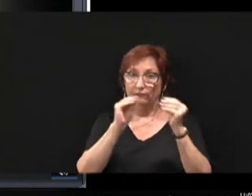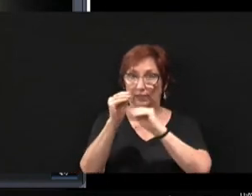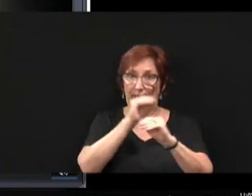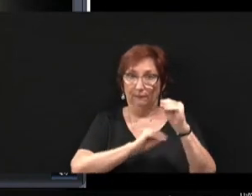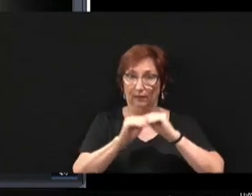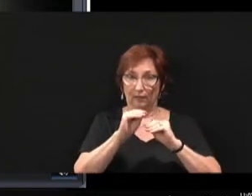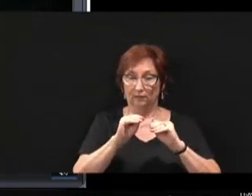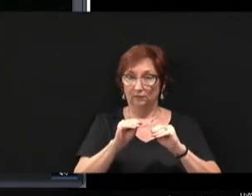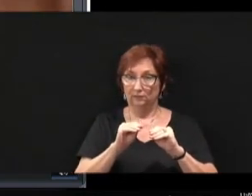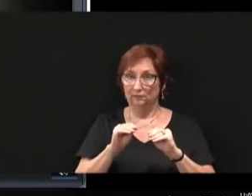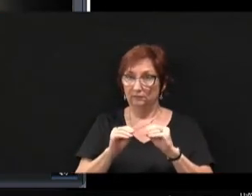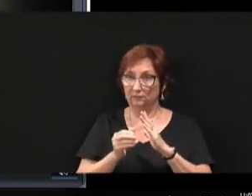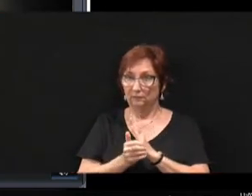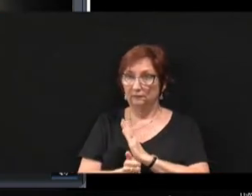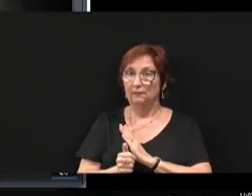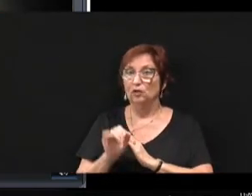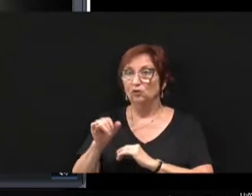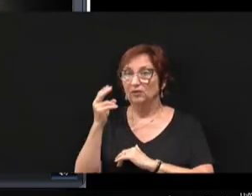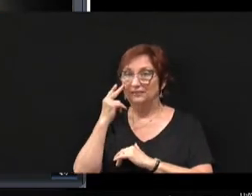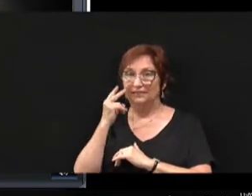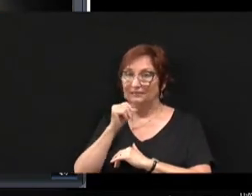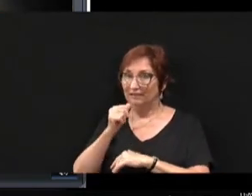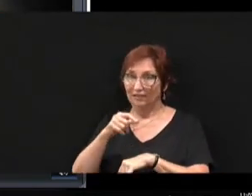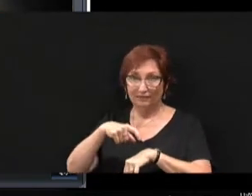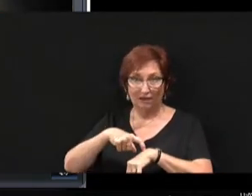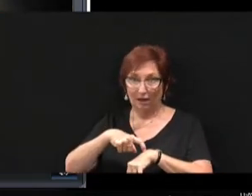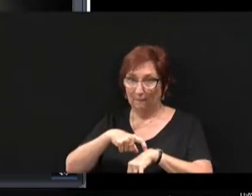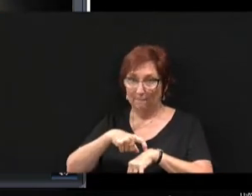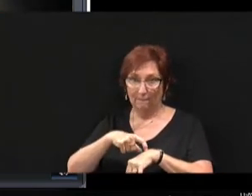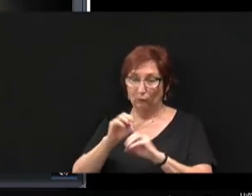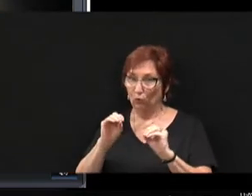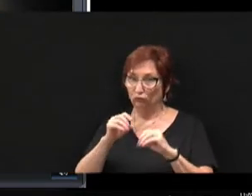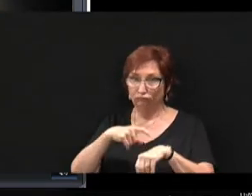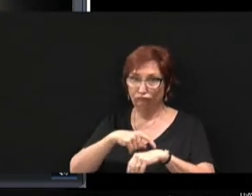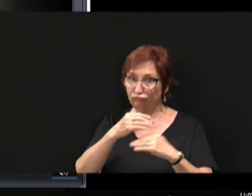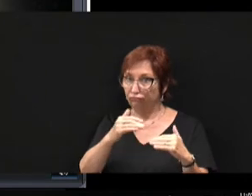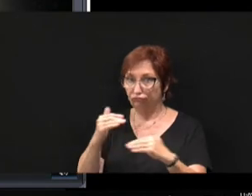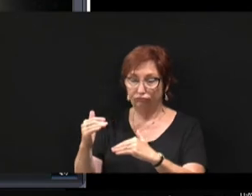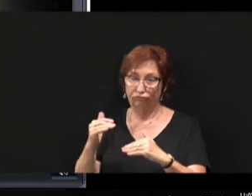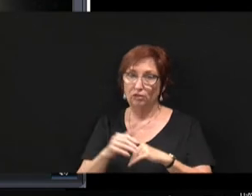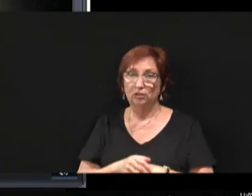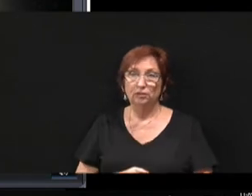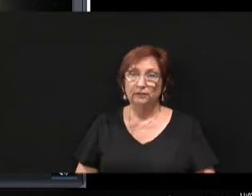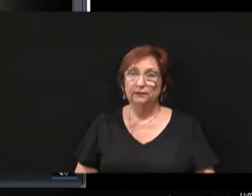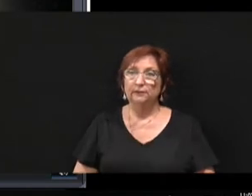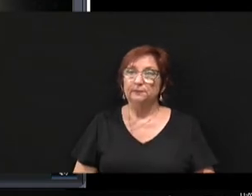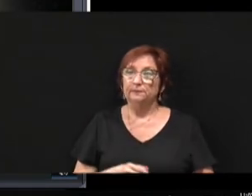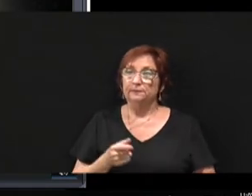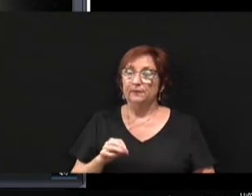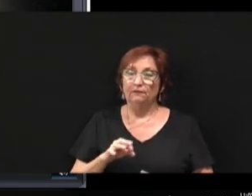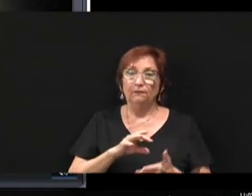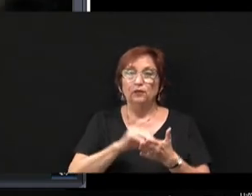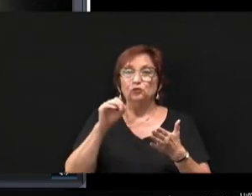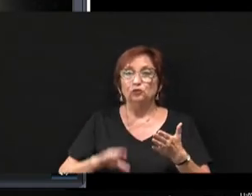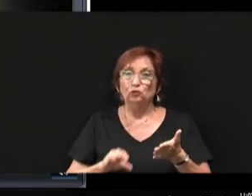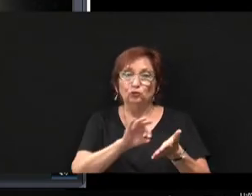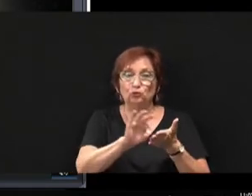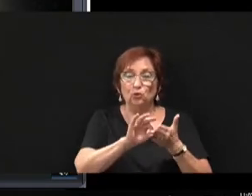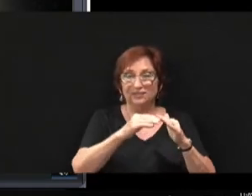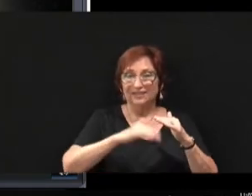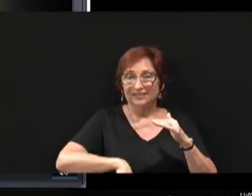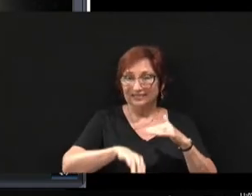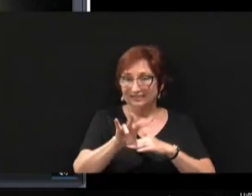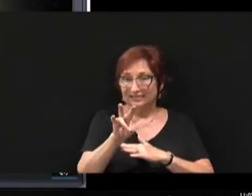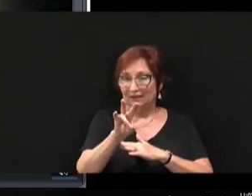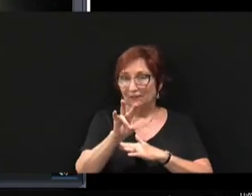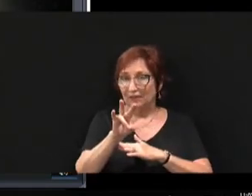As you can see, this is untimed, and if the student scores less than 7,